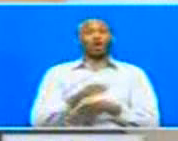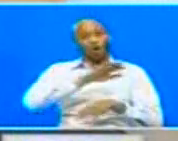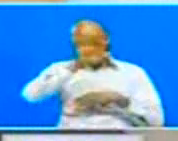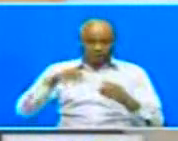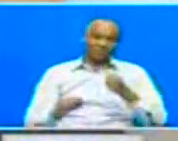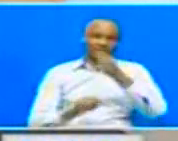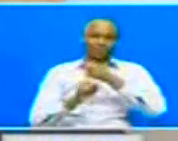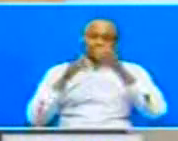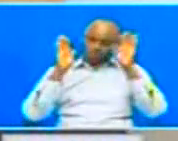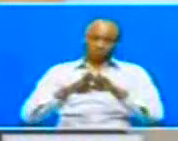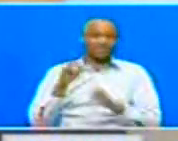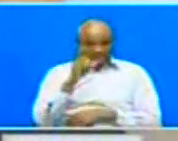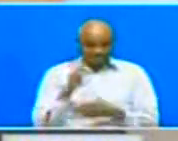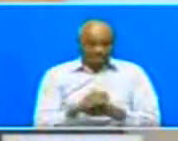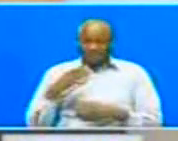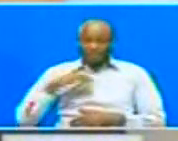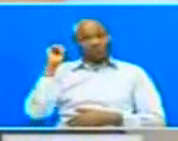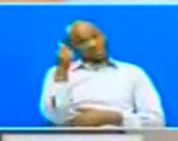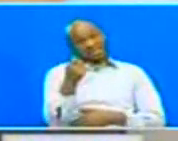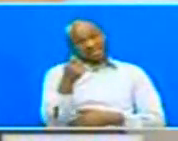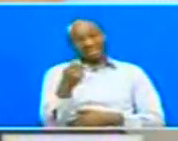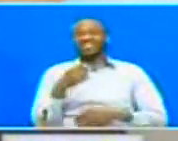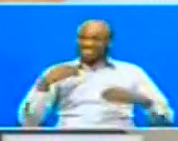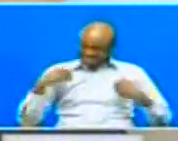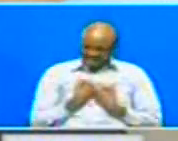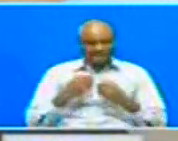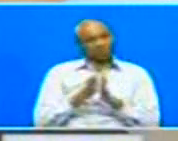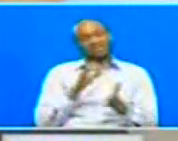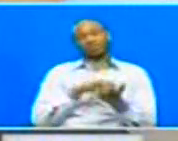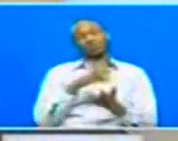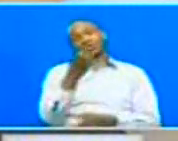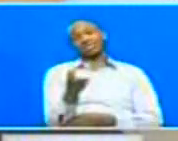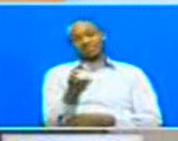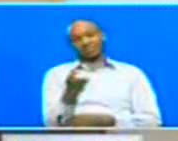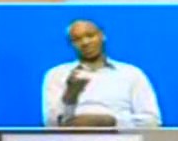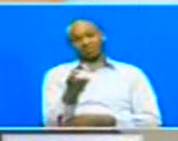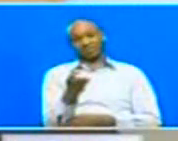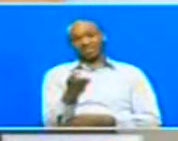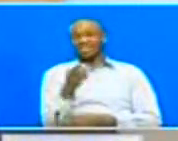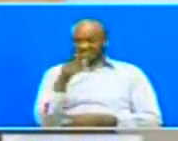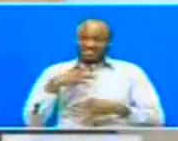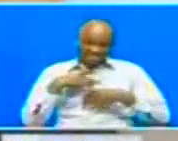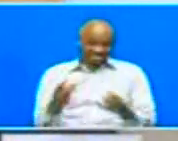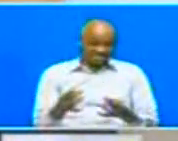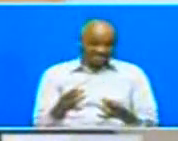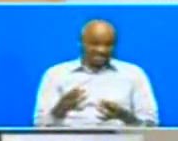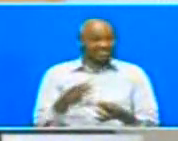Resounding support for the closure of the camp, because the people of Kenya are tired of this situation. Yeah. The people of Kenya, and it's very interesting,